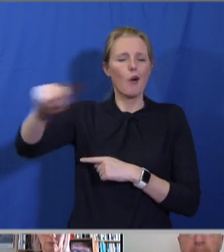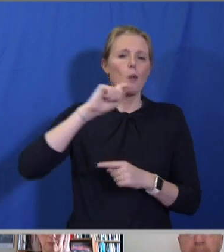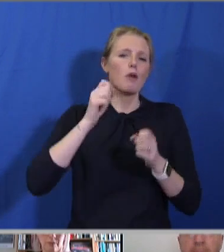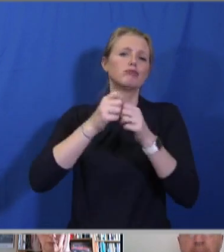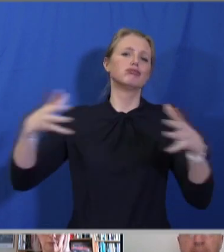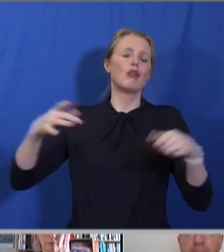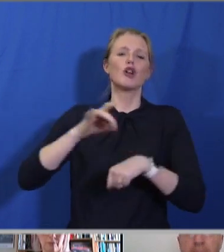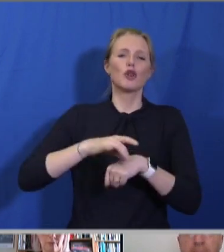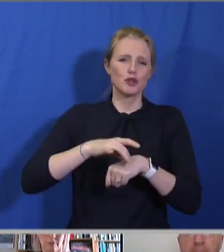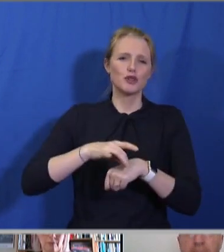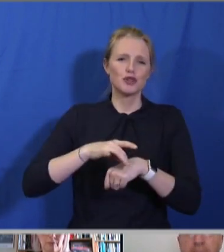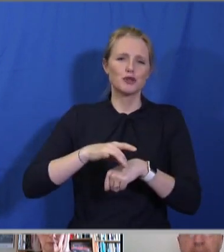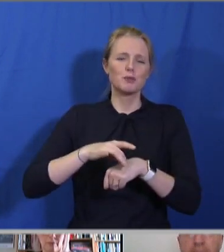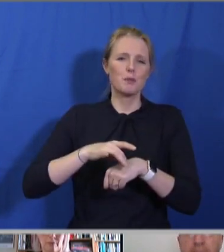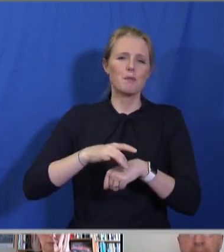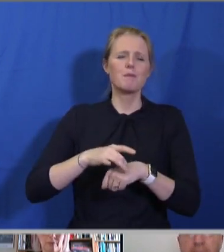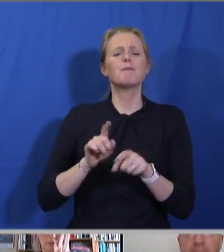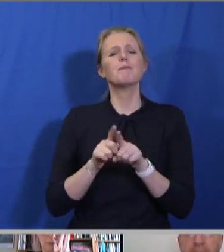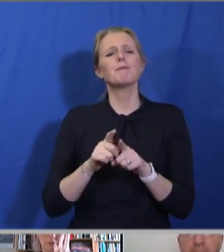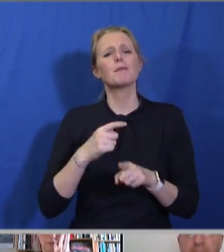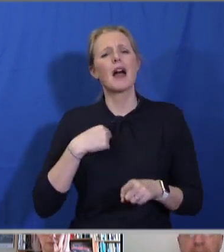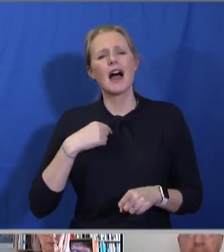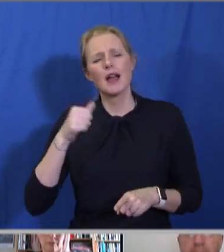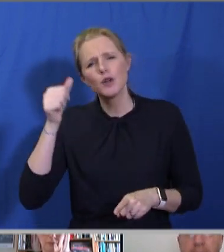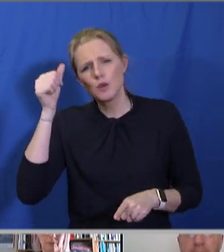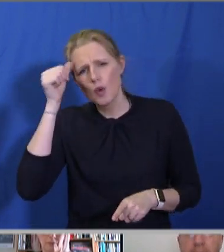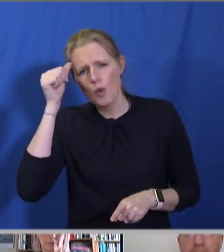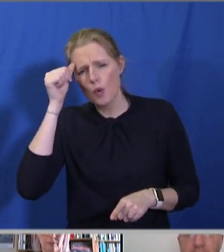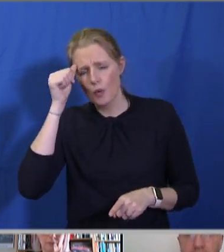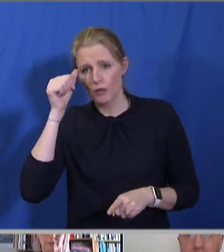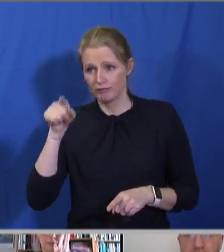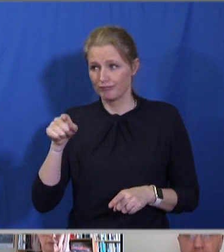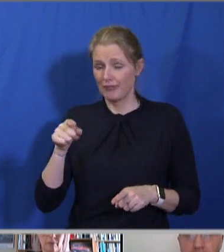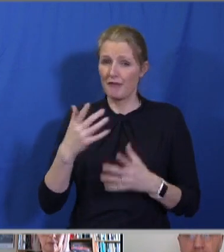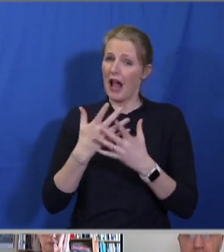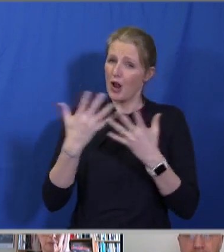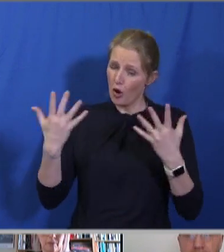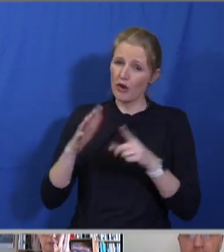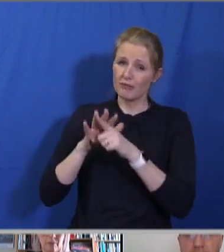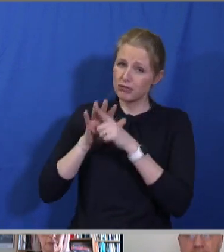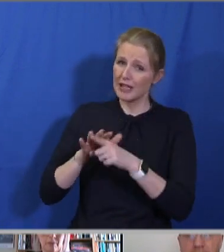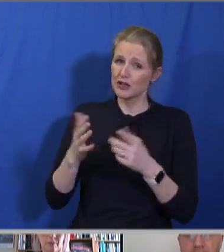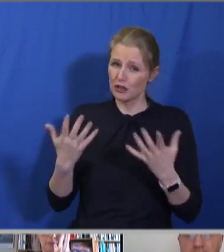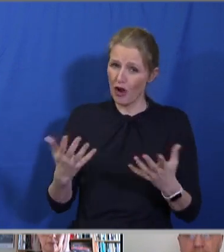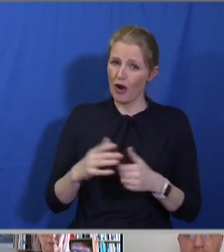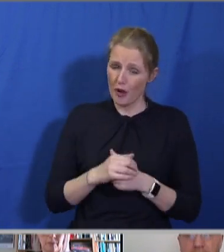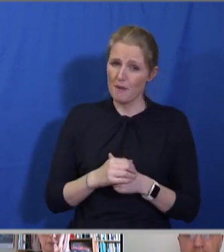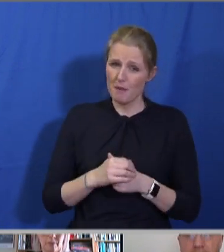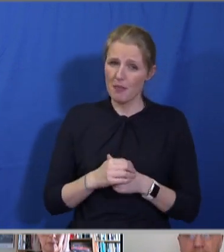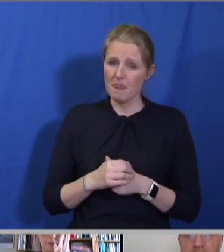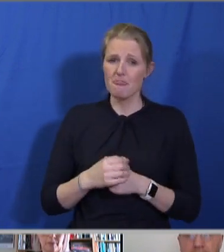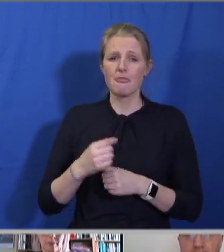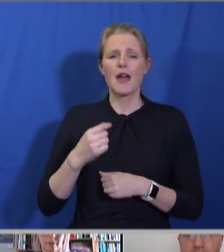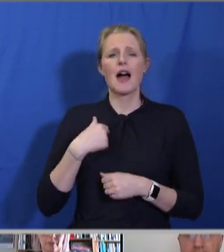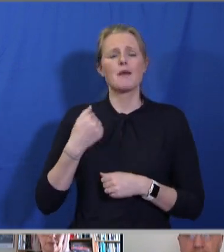rurality and MBT, I mean, I'm very aware that rural practice in particular are under pressure. I met with Fermanagh and Omagh Council a